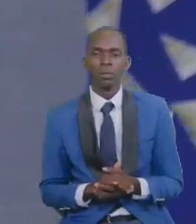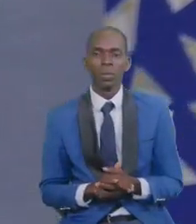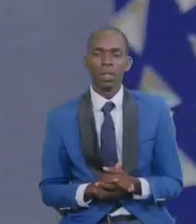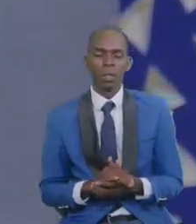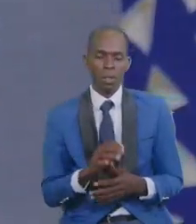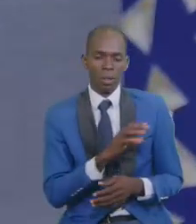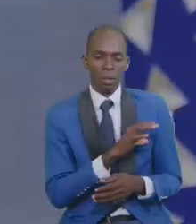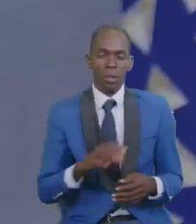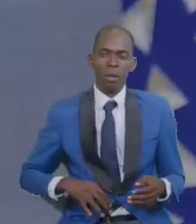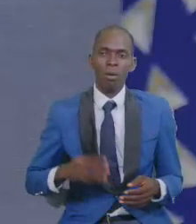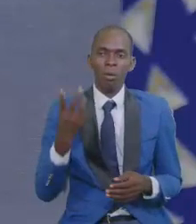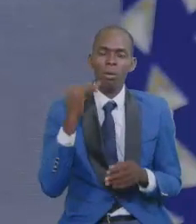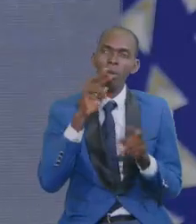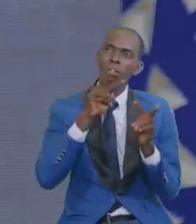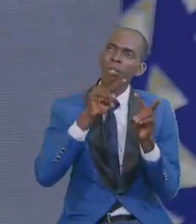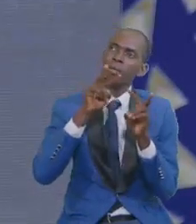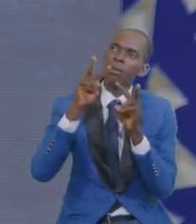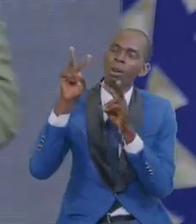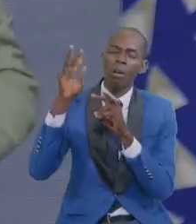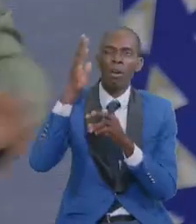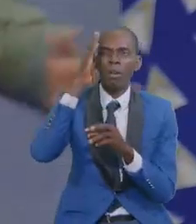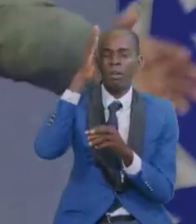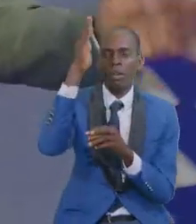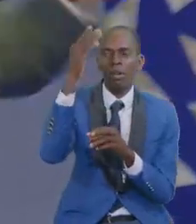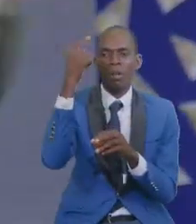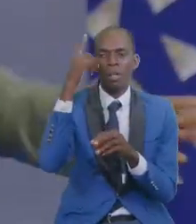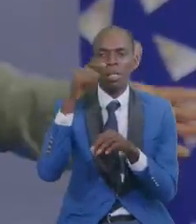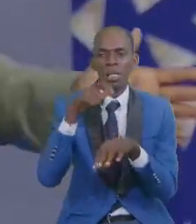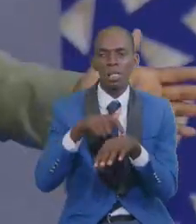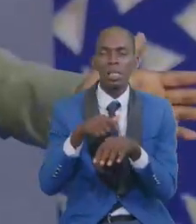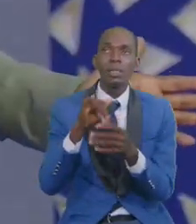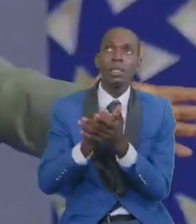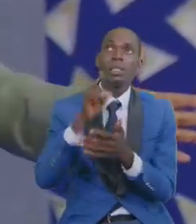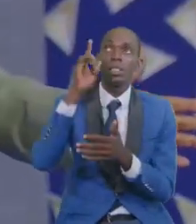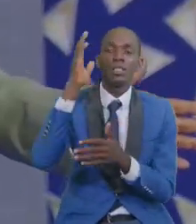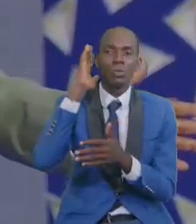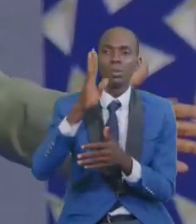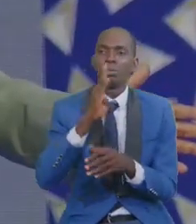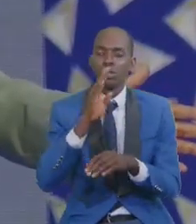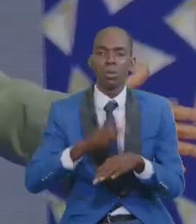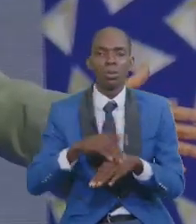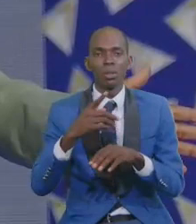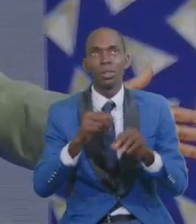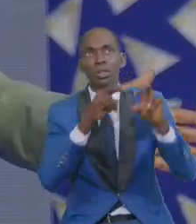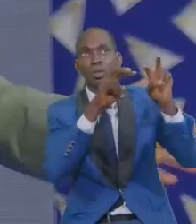Christ was looking forward to the time he will be on the throne.